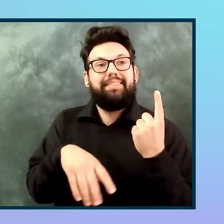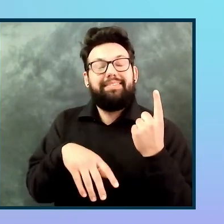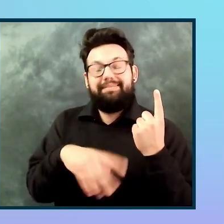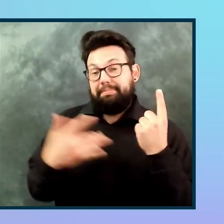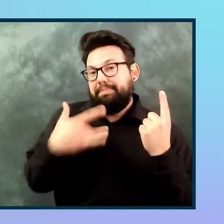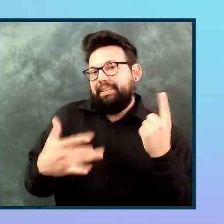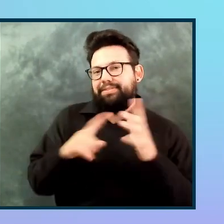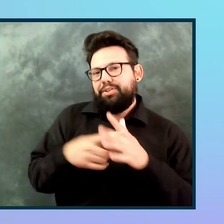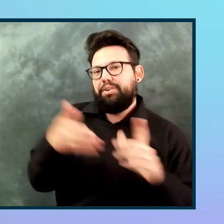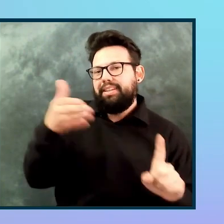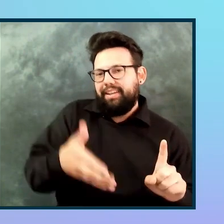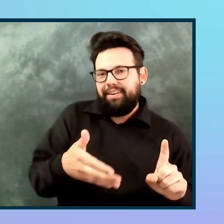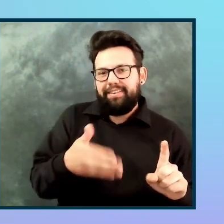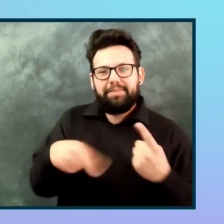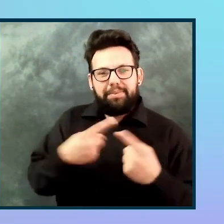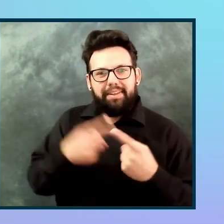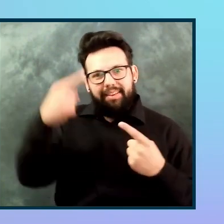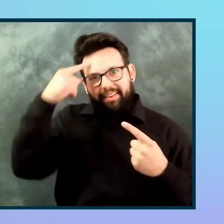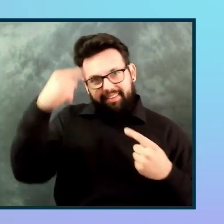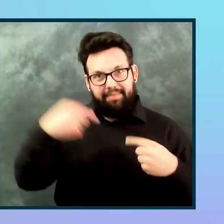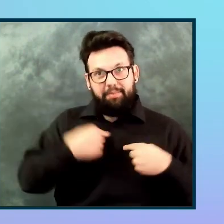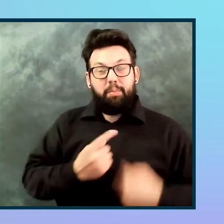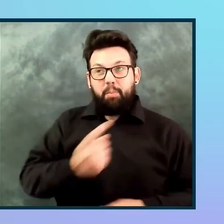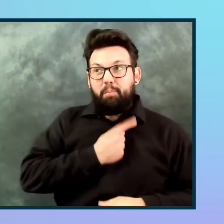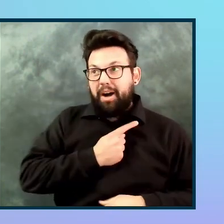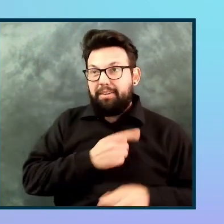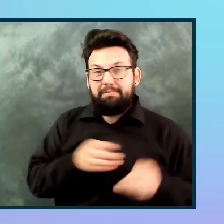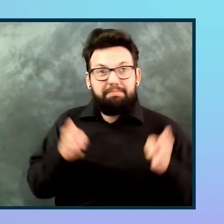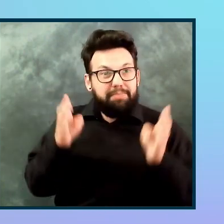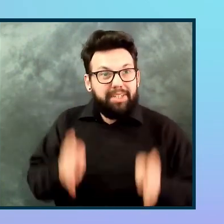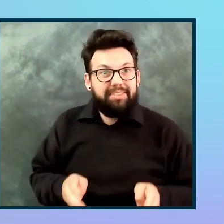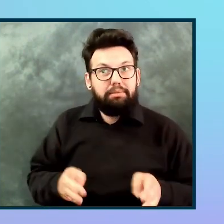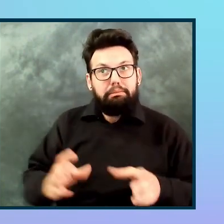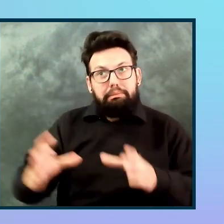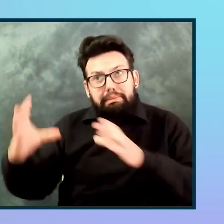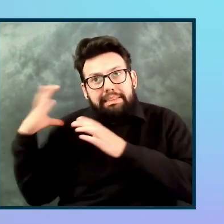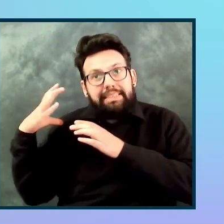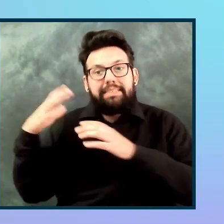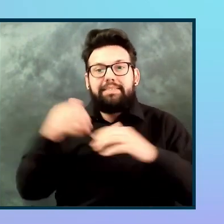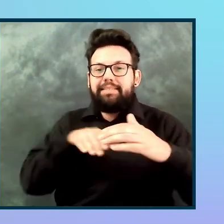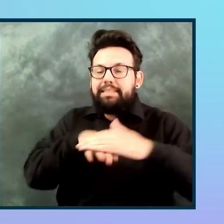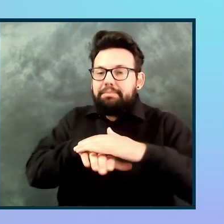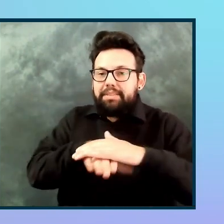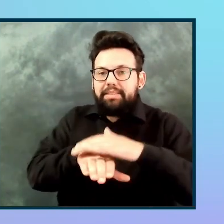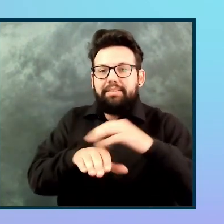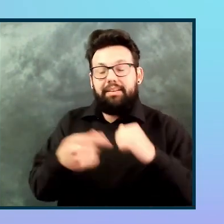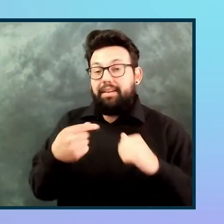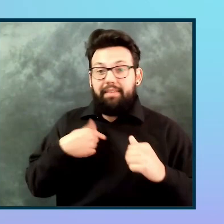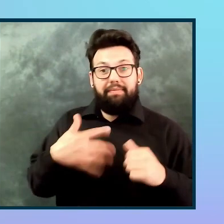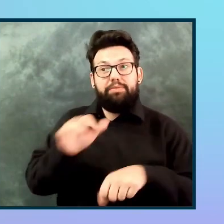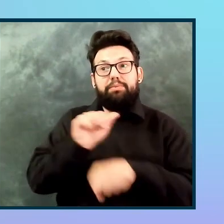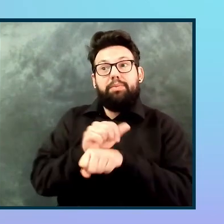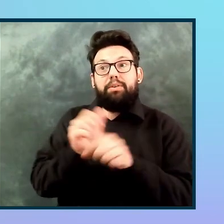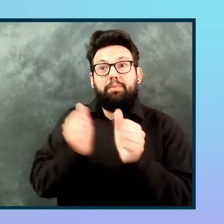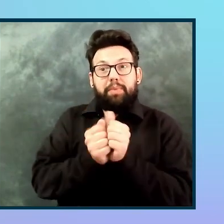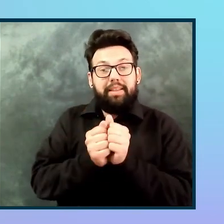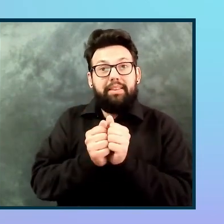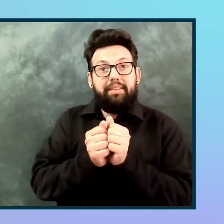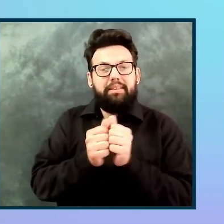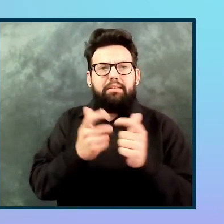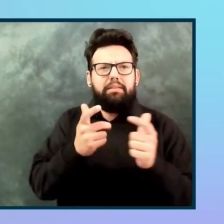one person working in an organization that may be, I've worked in organizations that are 3,000 people and I am